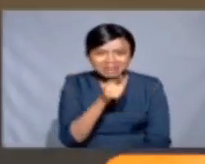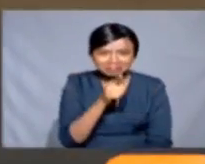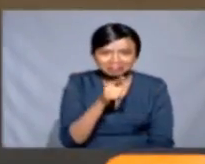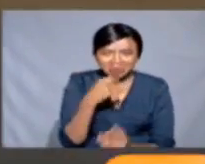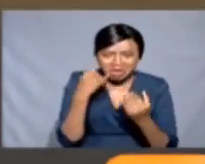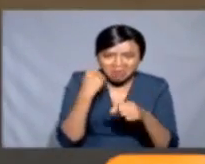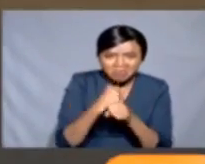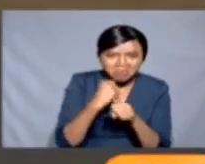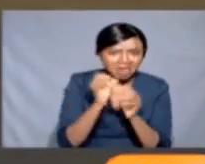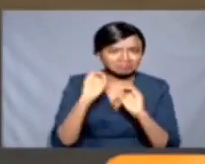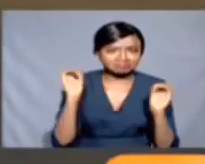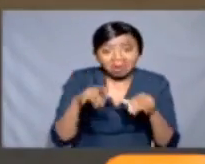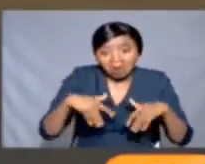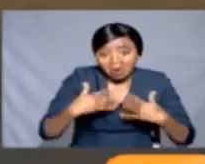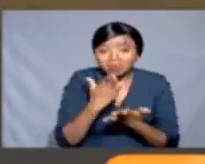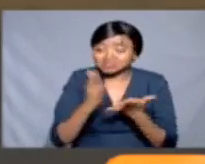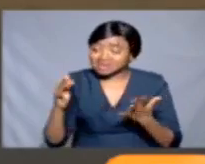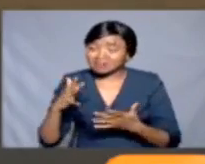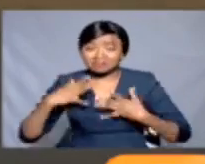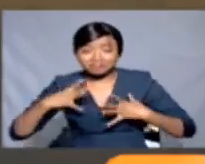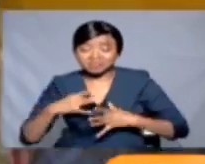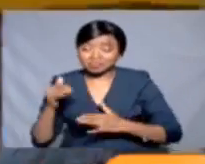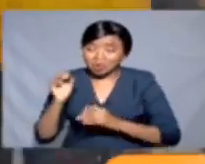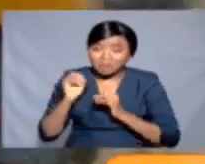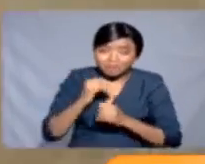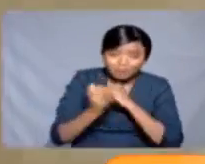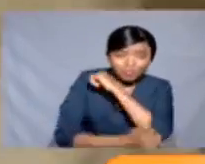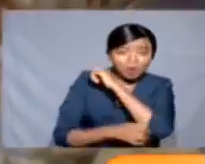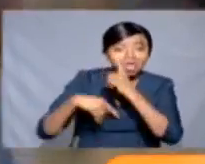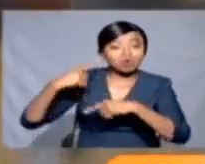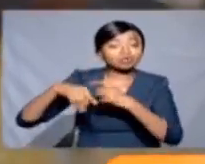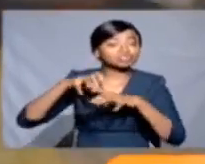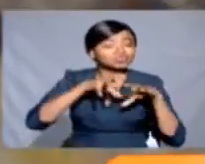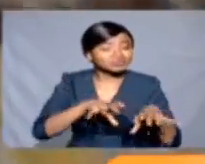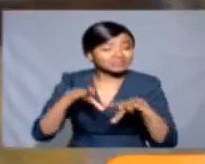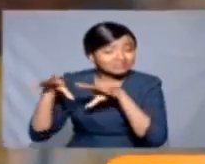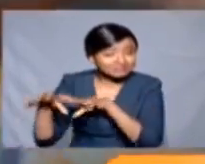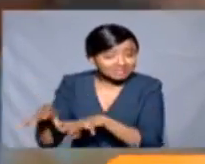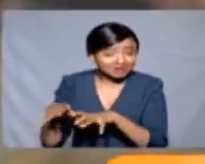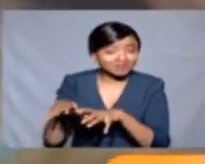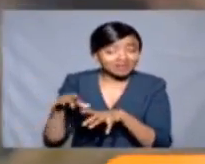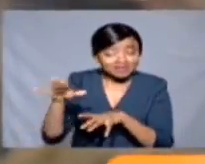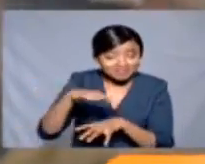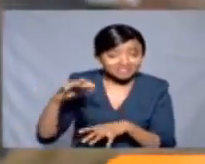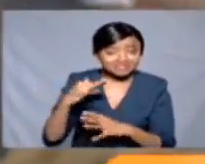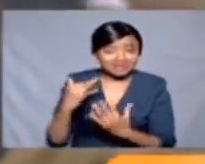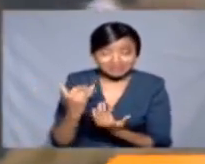charge, or will some of Nairobi's poorest neighborhoods continue to be exposed to these